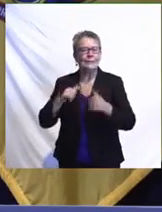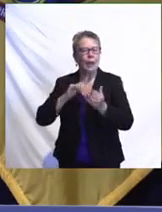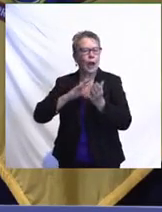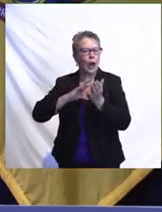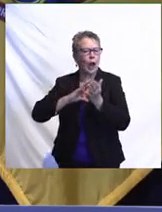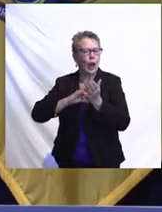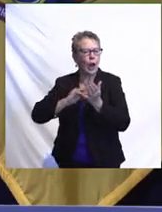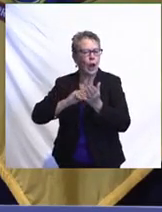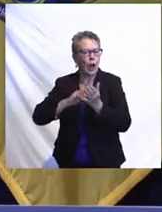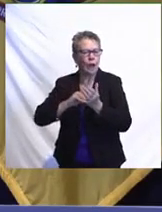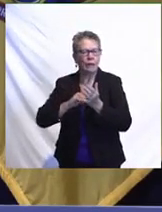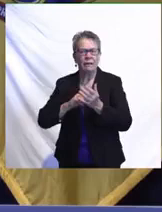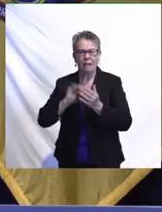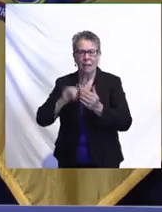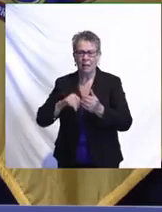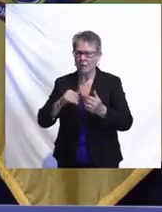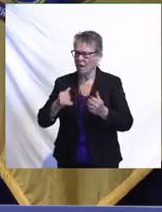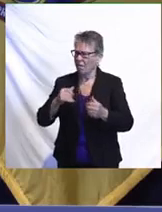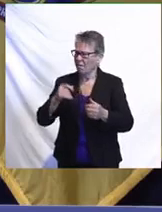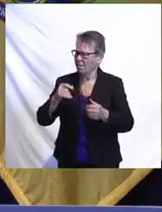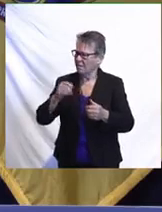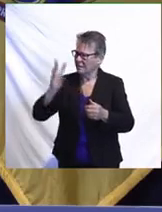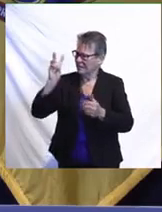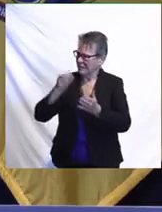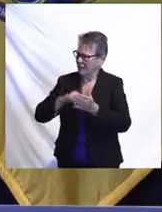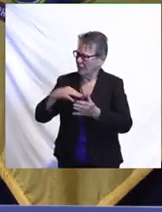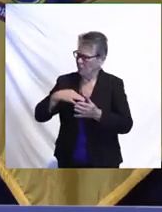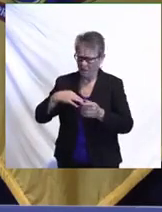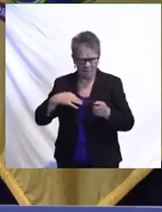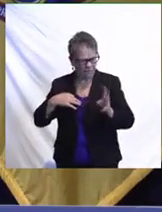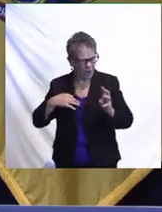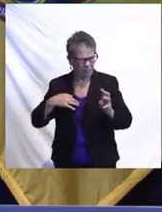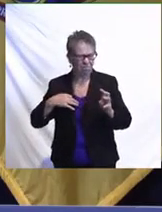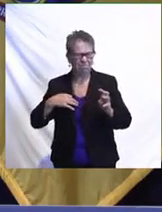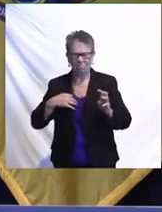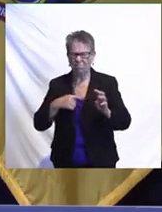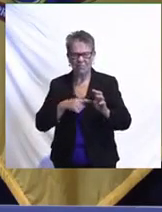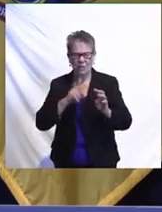until it is acceptable. And I've said unequivocally, if the legislature